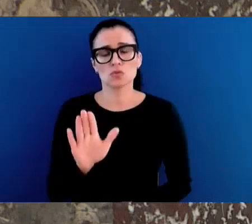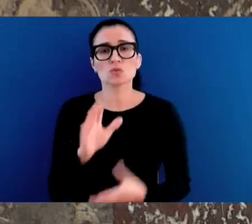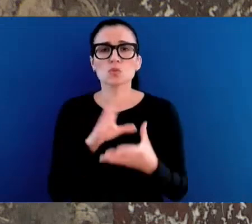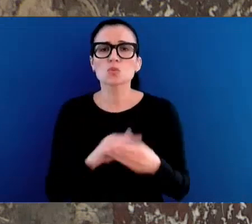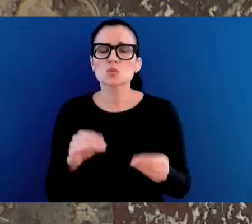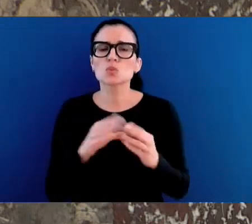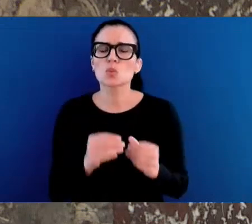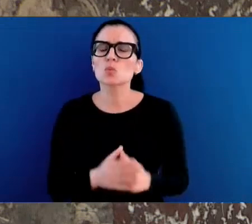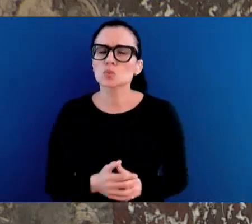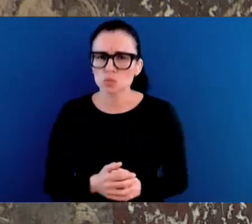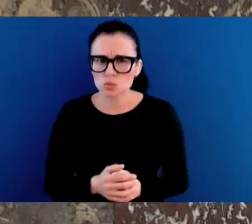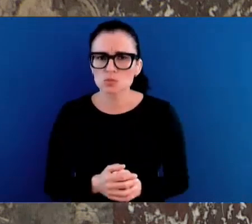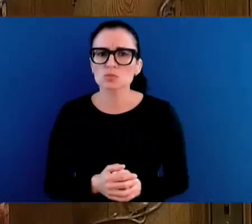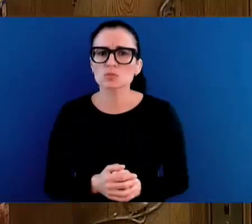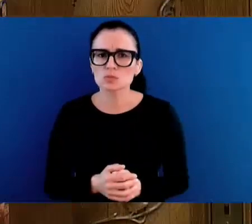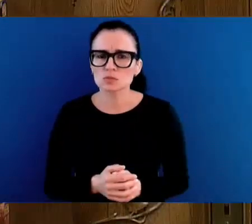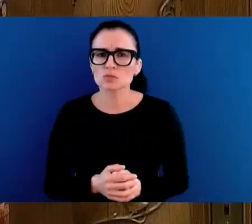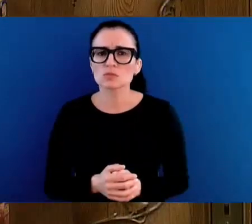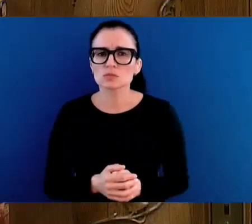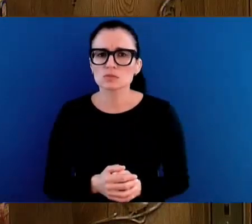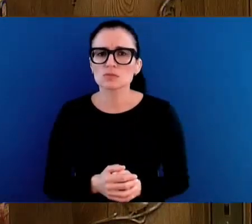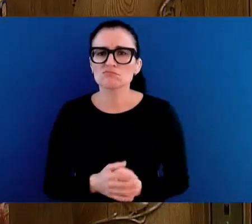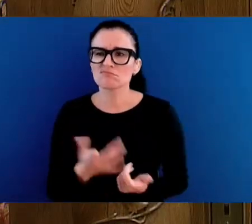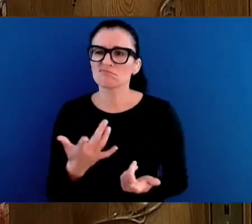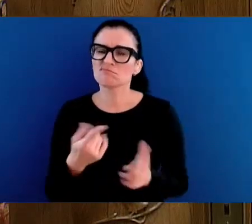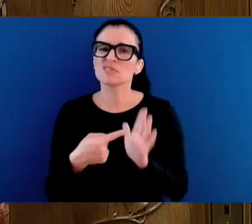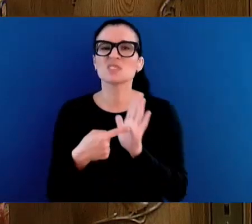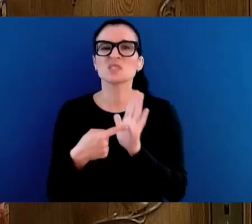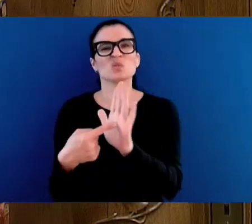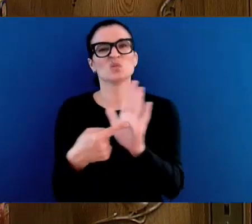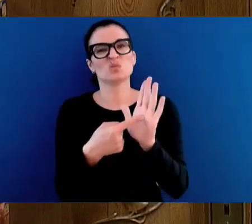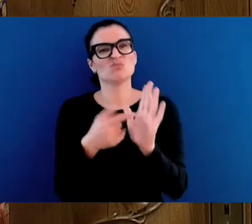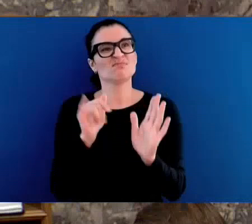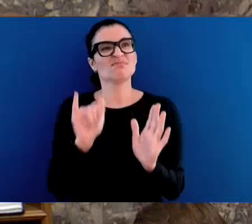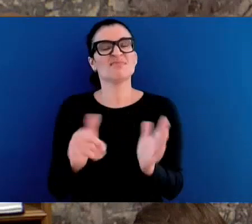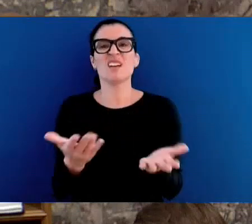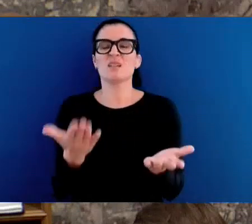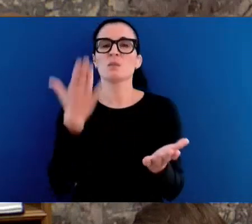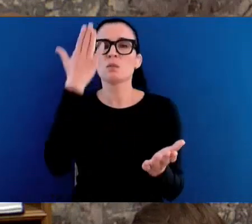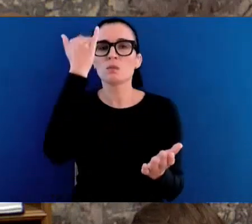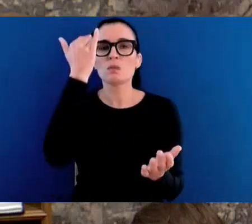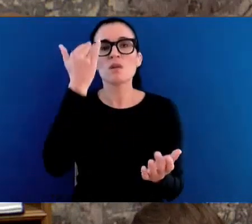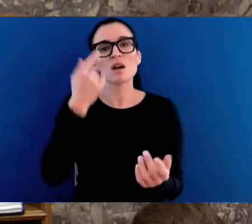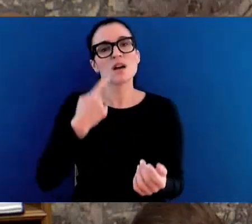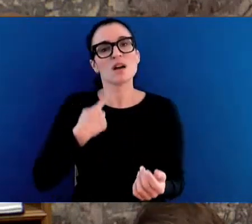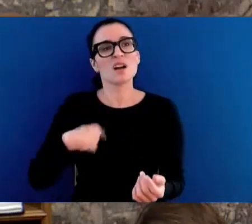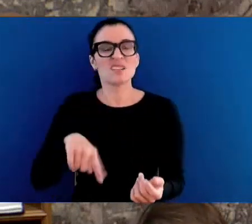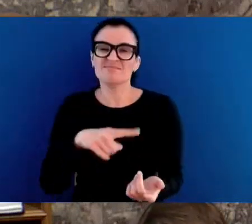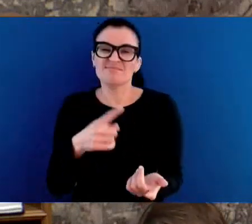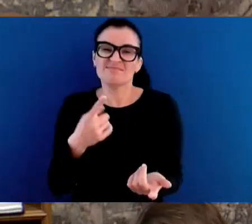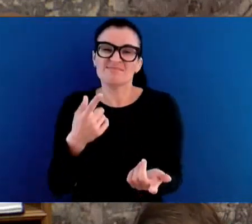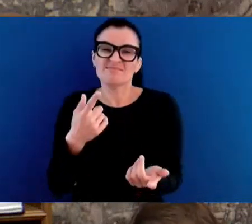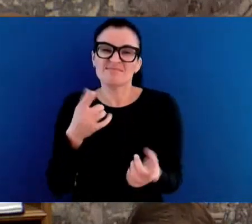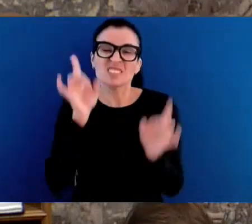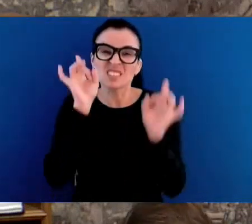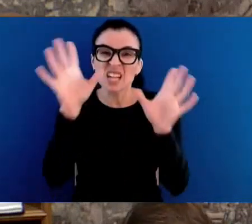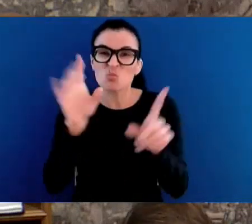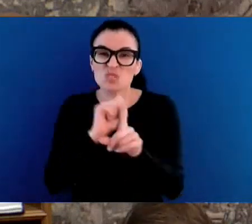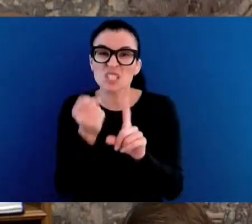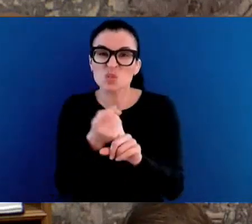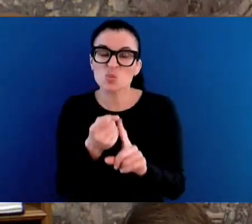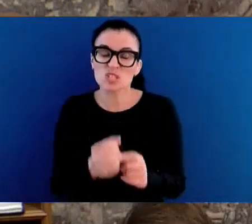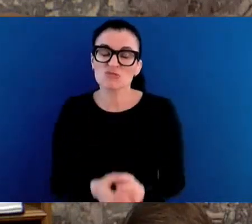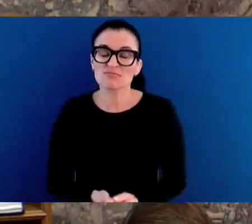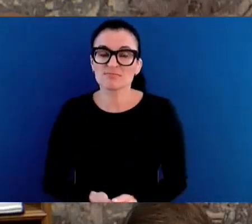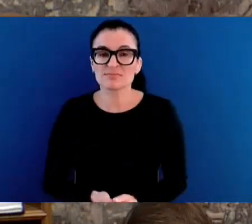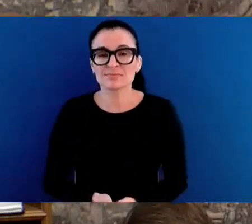Sydney. Leader of the Official Opposition, supplemental. Thank you, Mr. Speaker. As the parent of two daughters myself, I